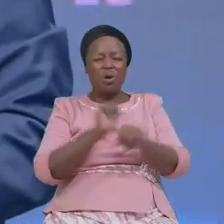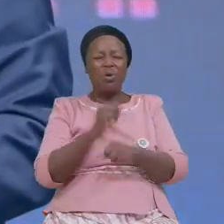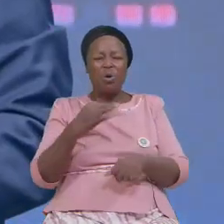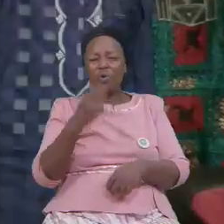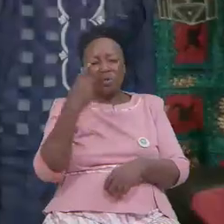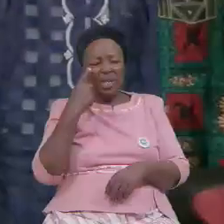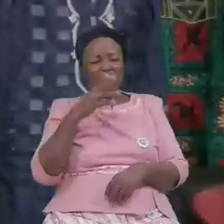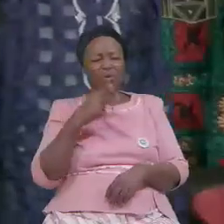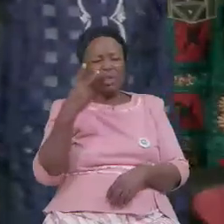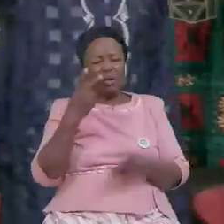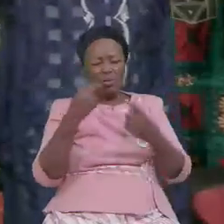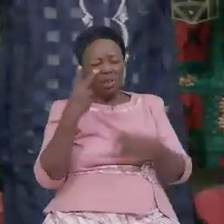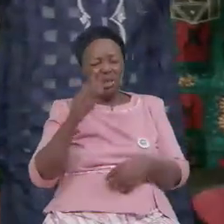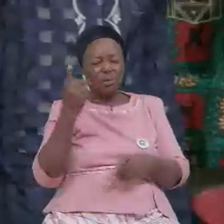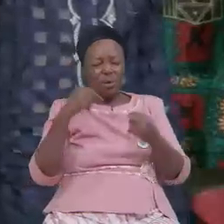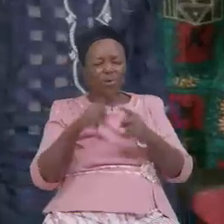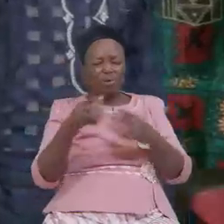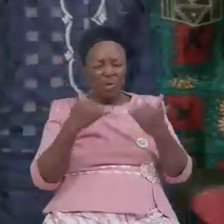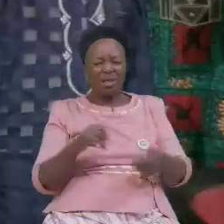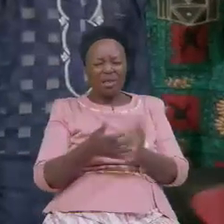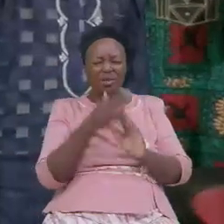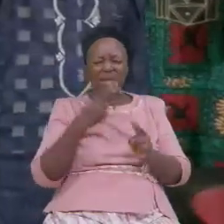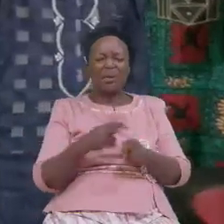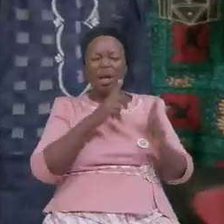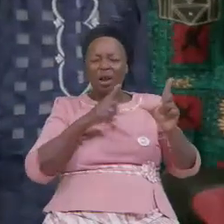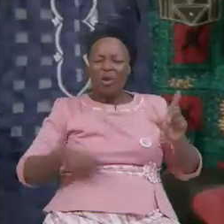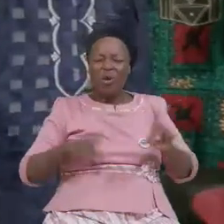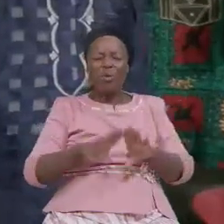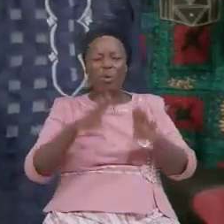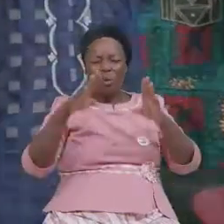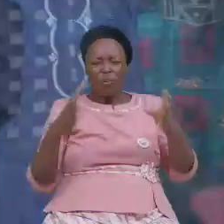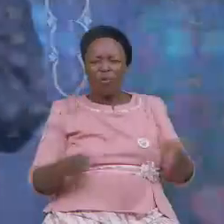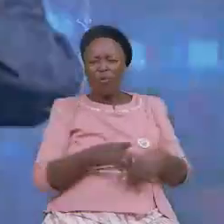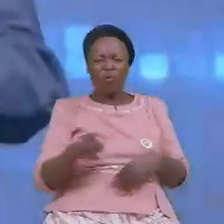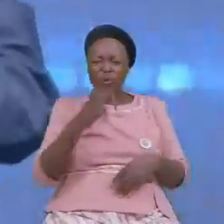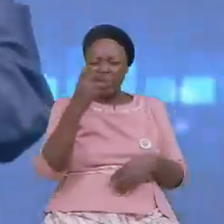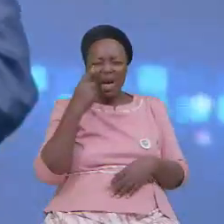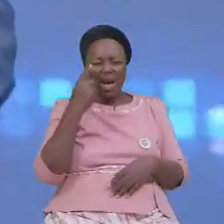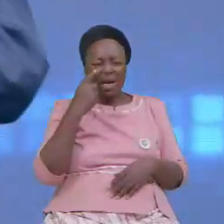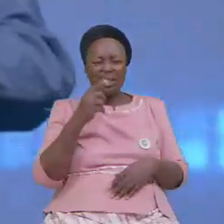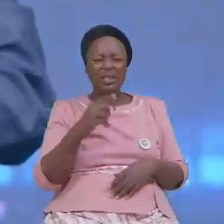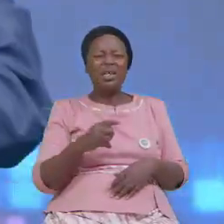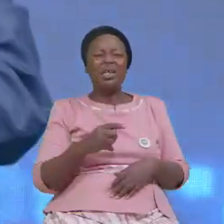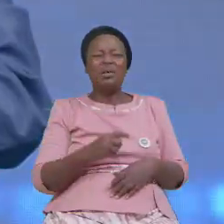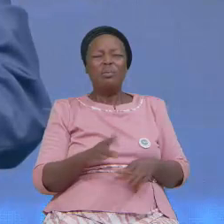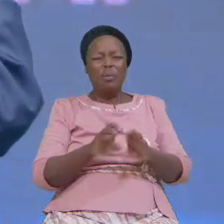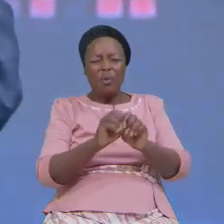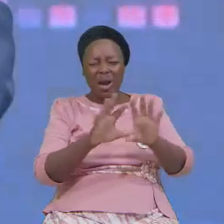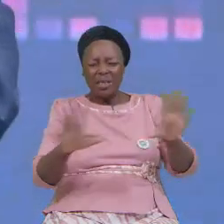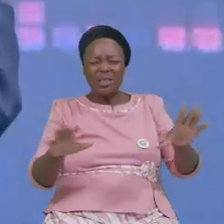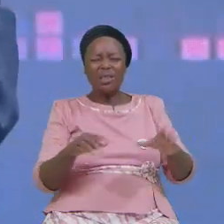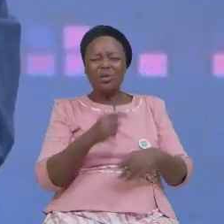you right now. Lord, open those eyes, brighten those dim